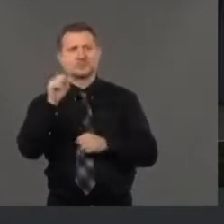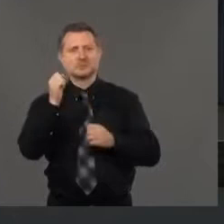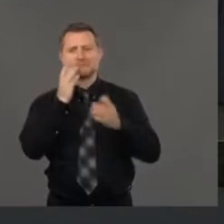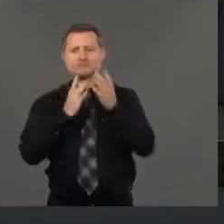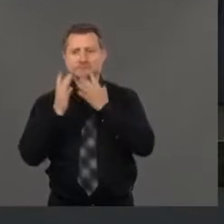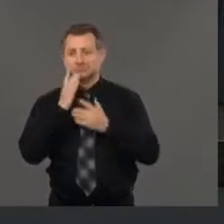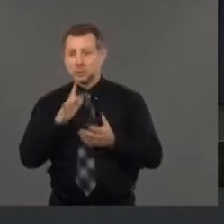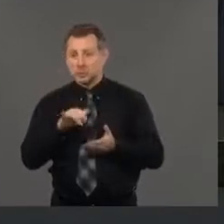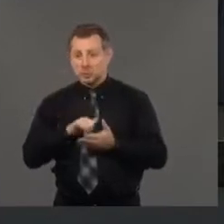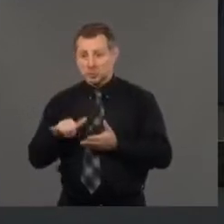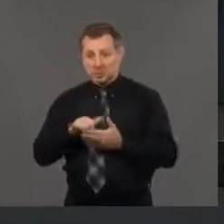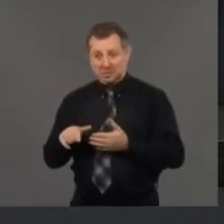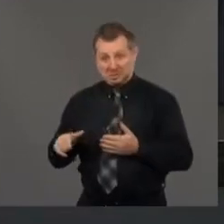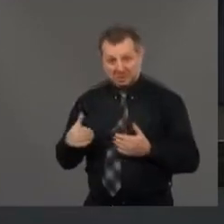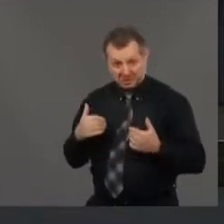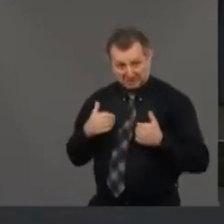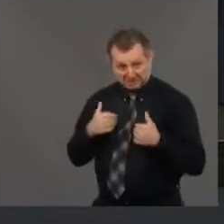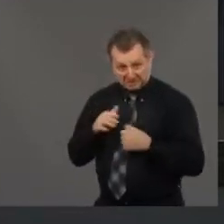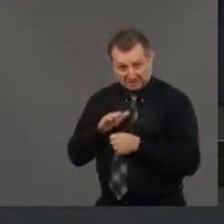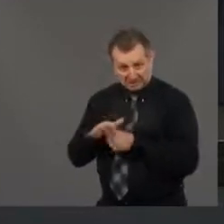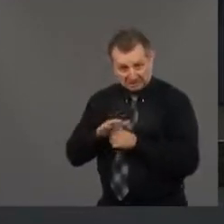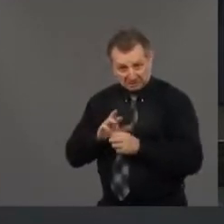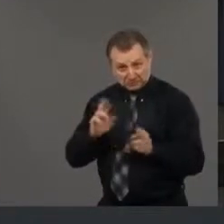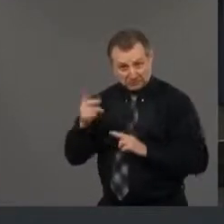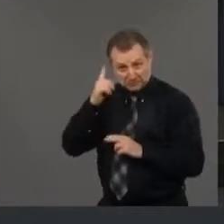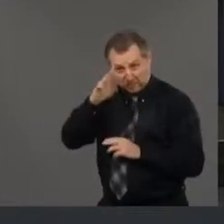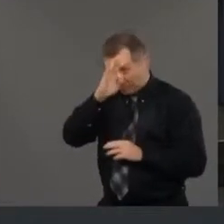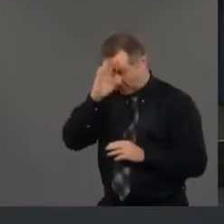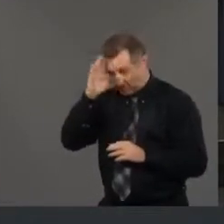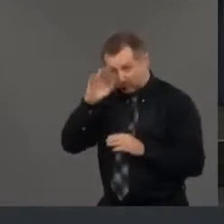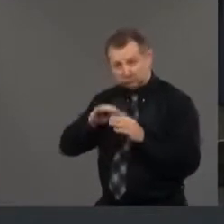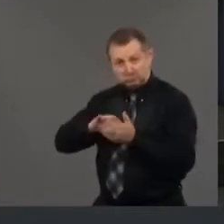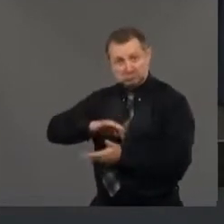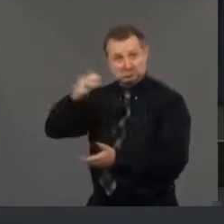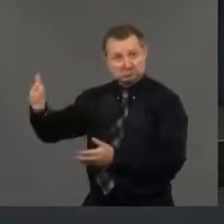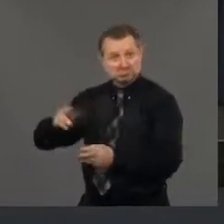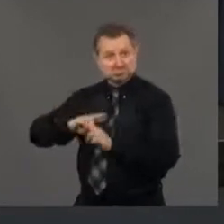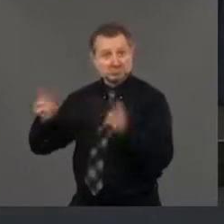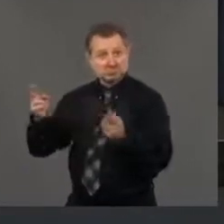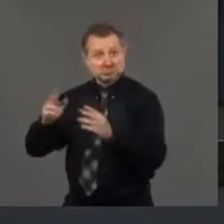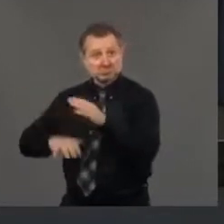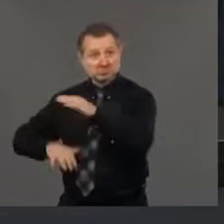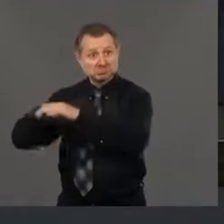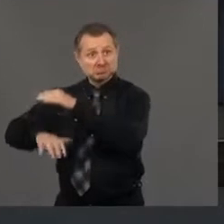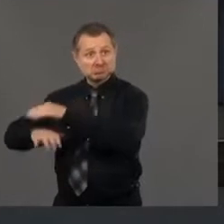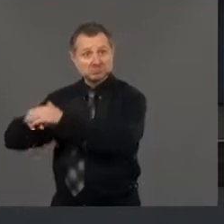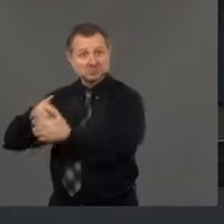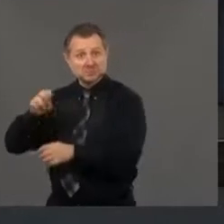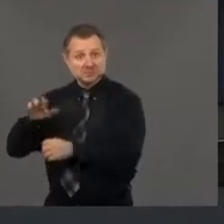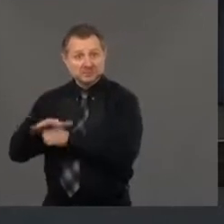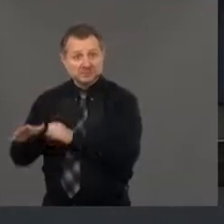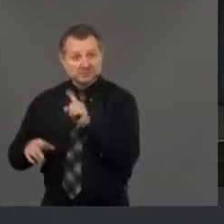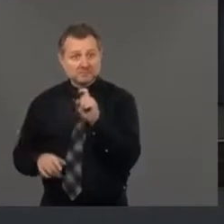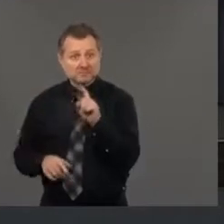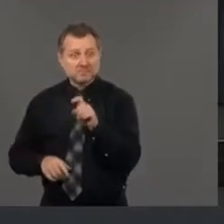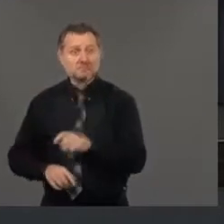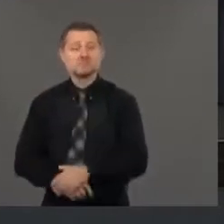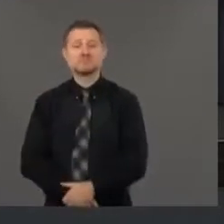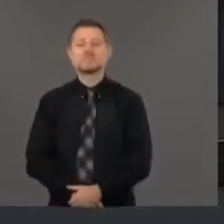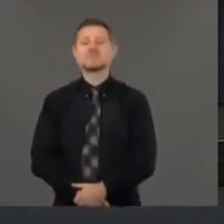York hospitals made towards realizing that 90-day goal that you set in early May to